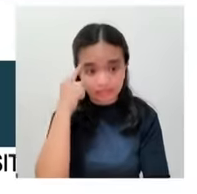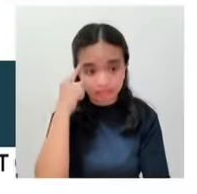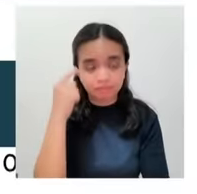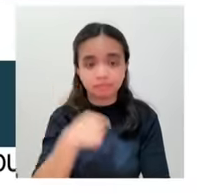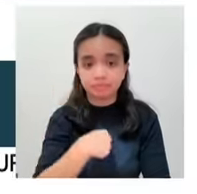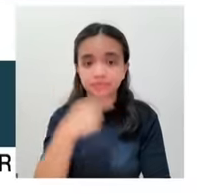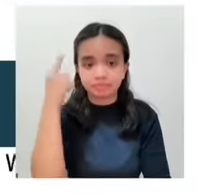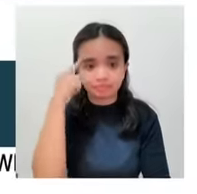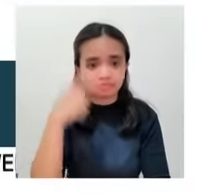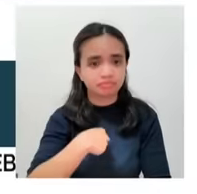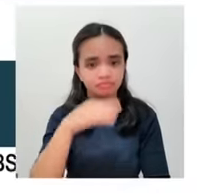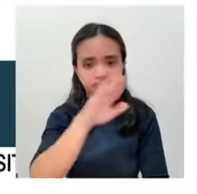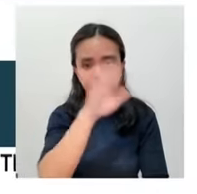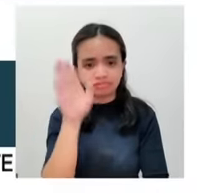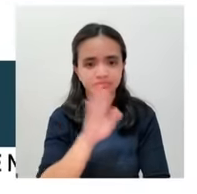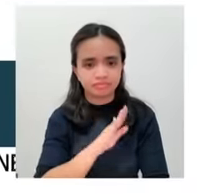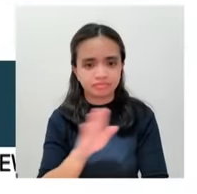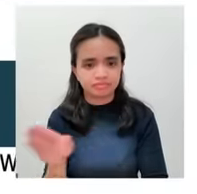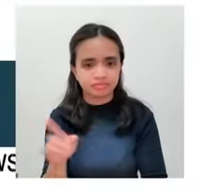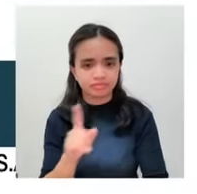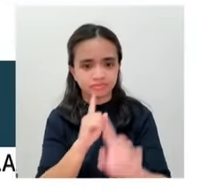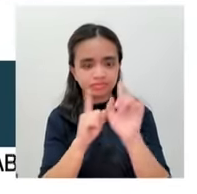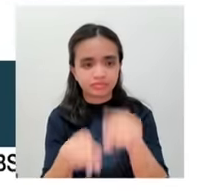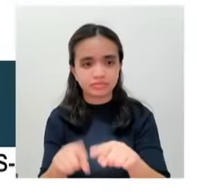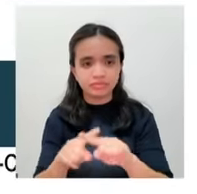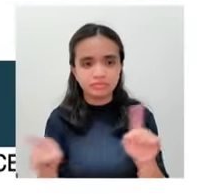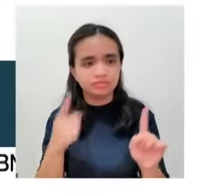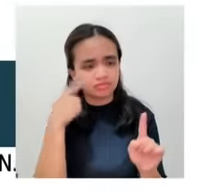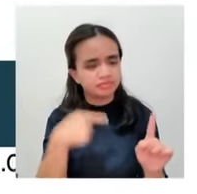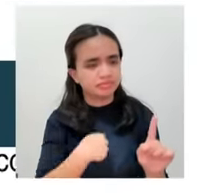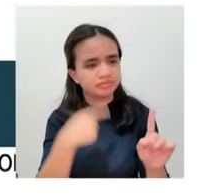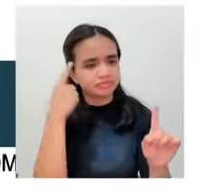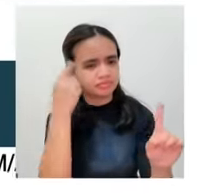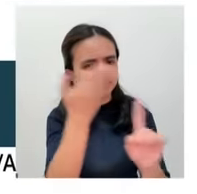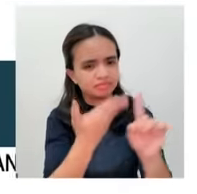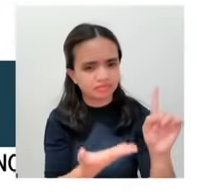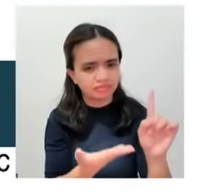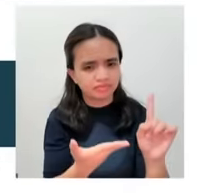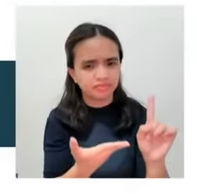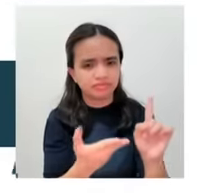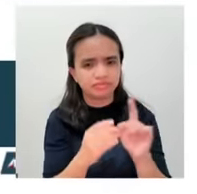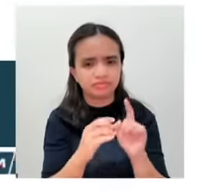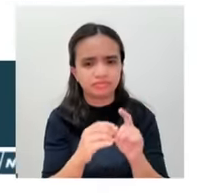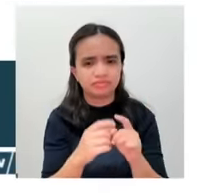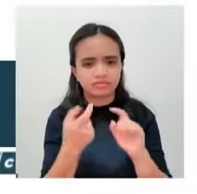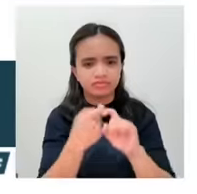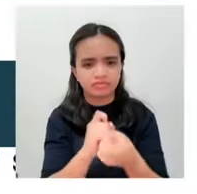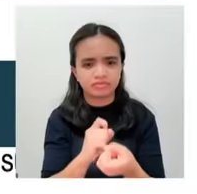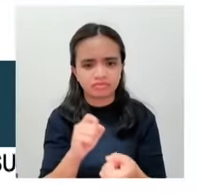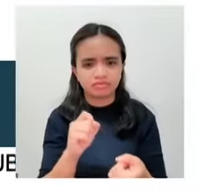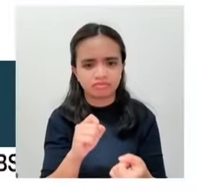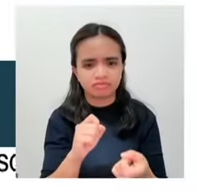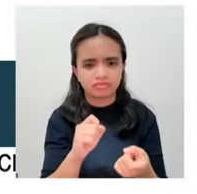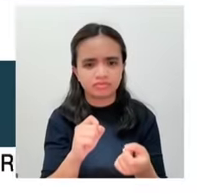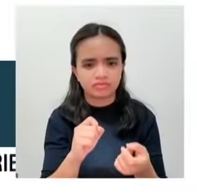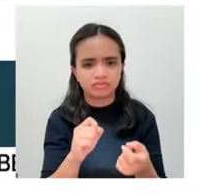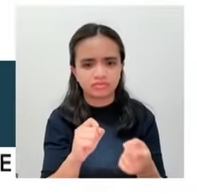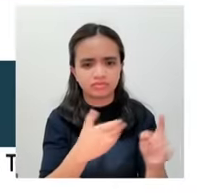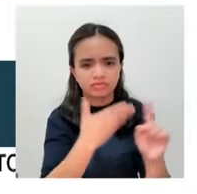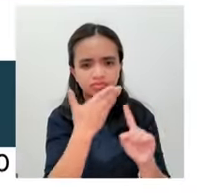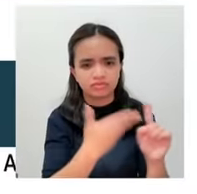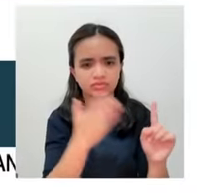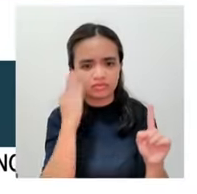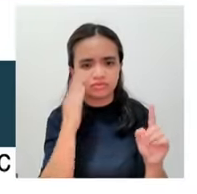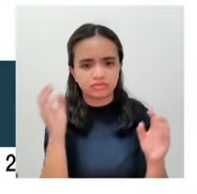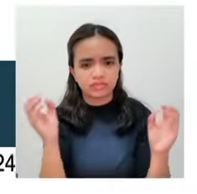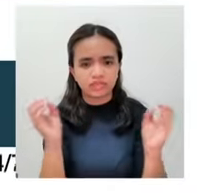I never asked her this, but I think she operated from the vantage point of someone who knew that she had